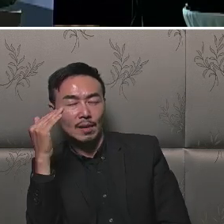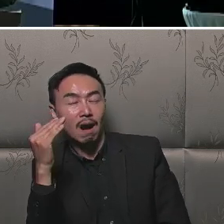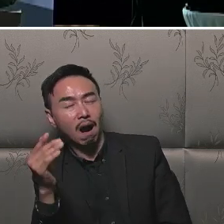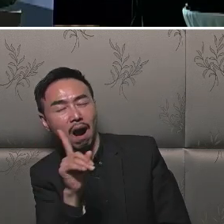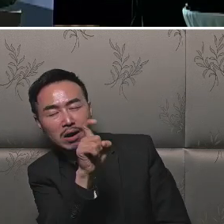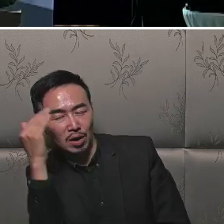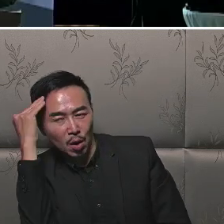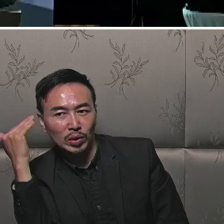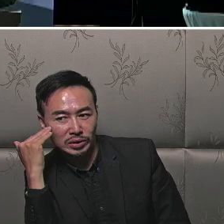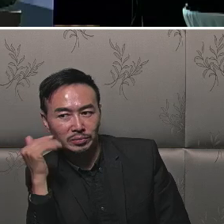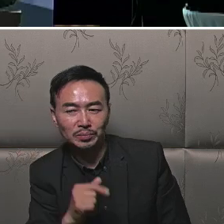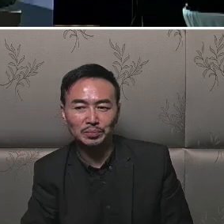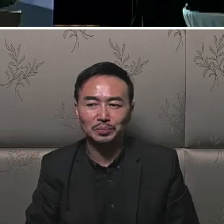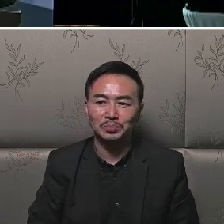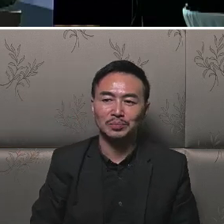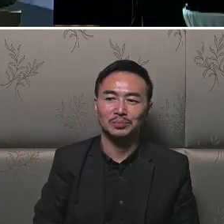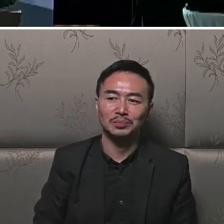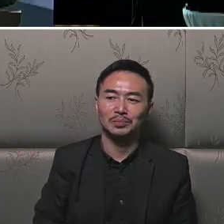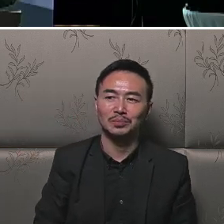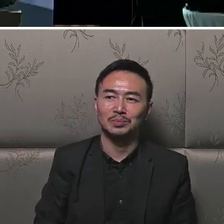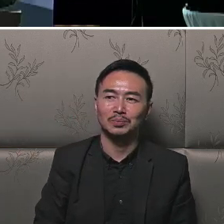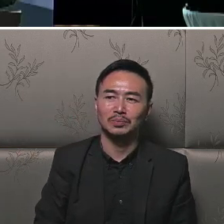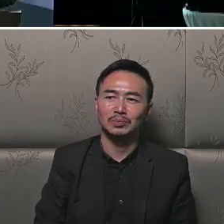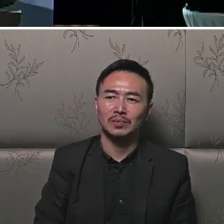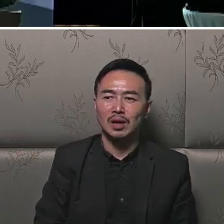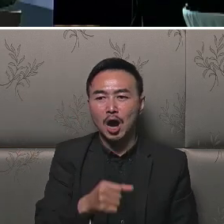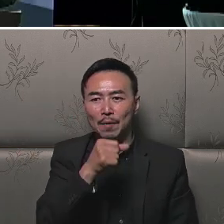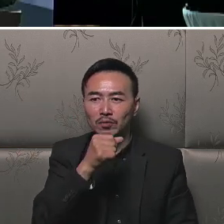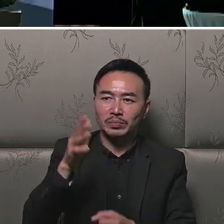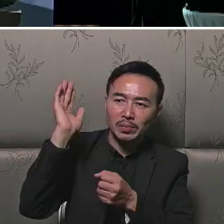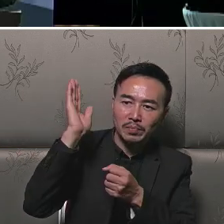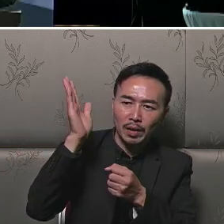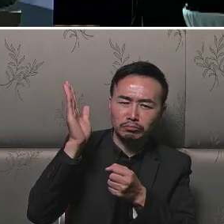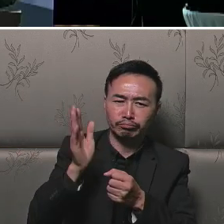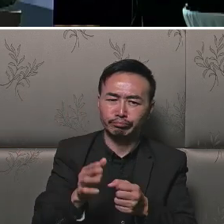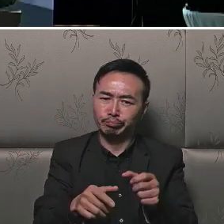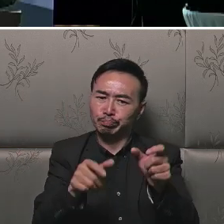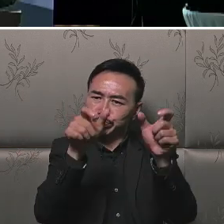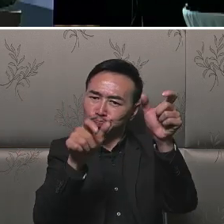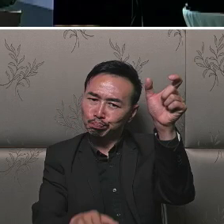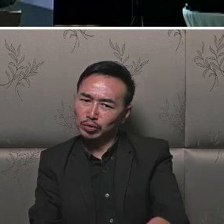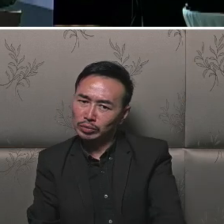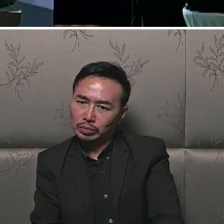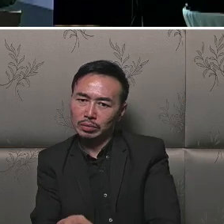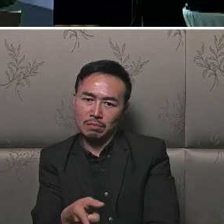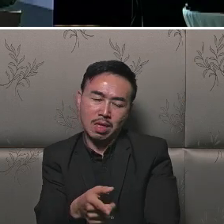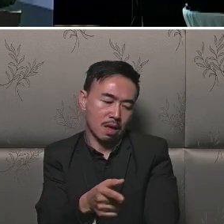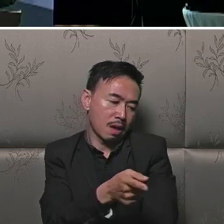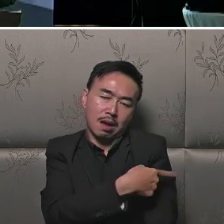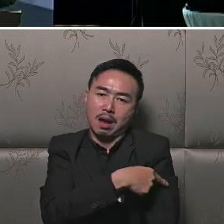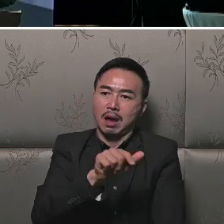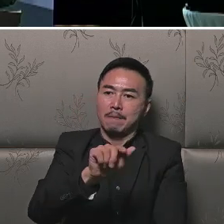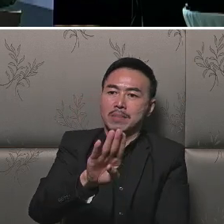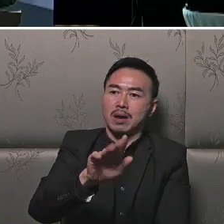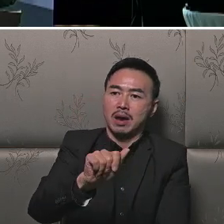got their degrees, those who have got the degrees. I just would like to know, it would add value to what you said, that what are those people doing?